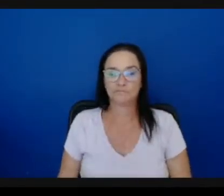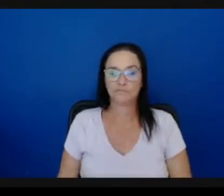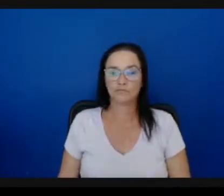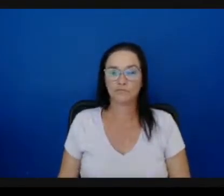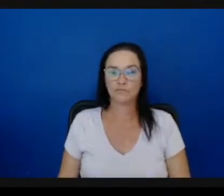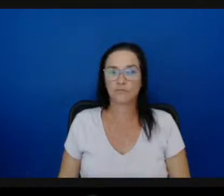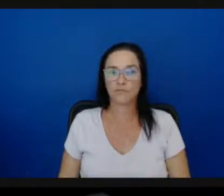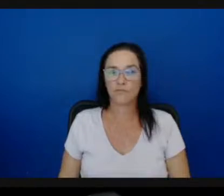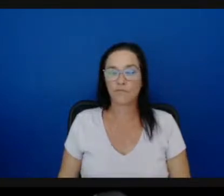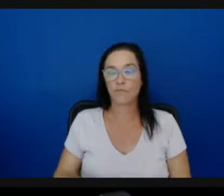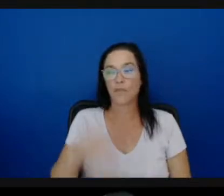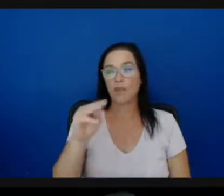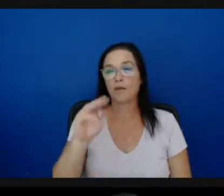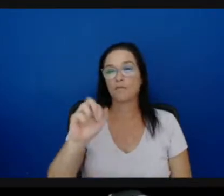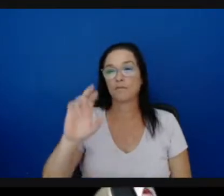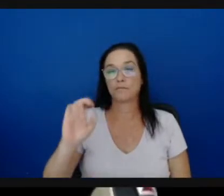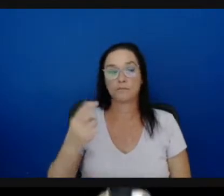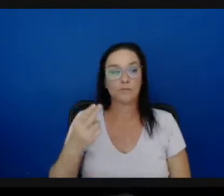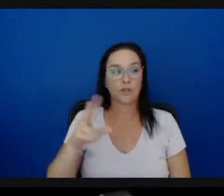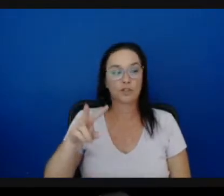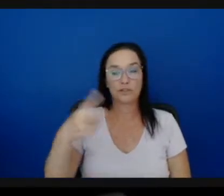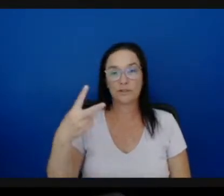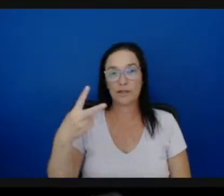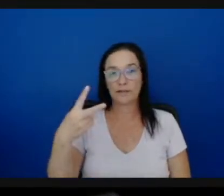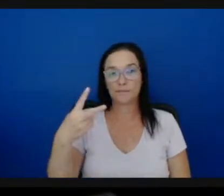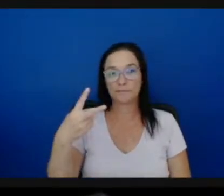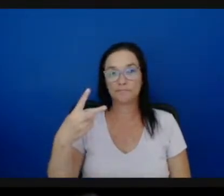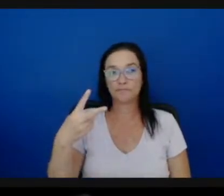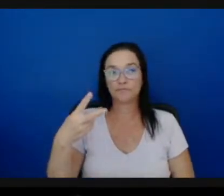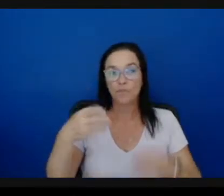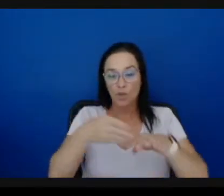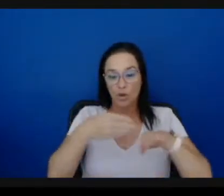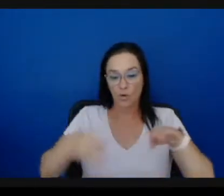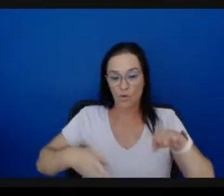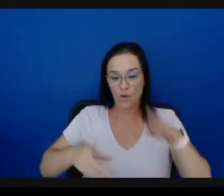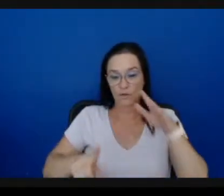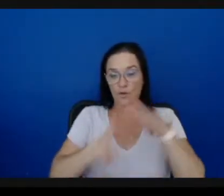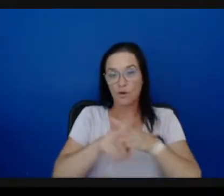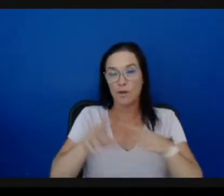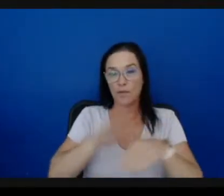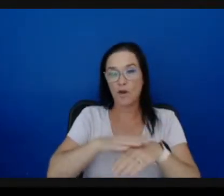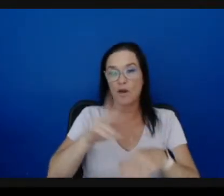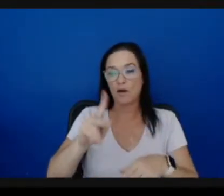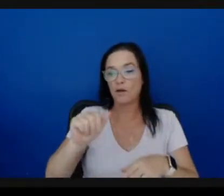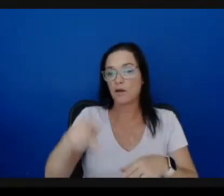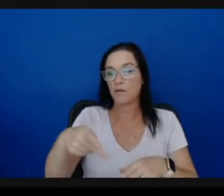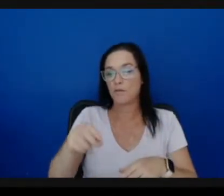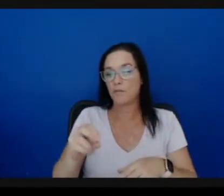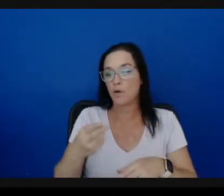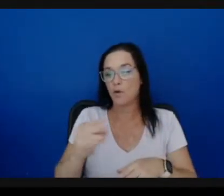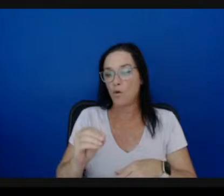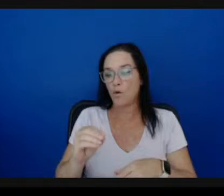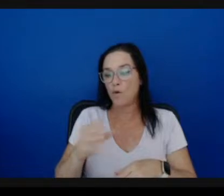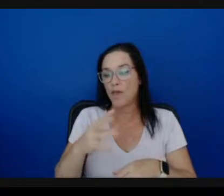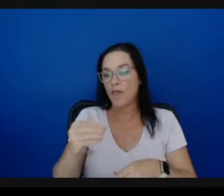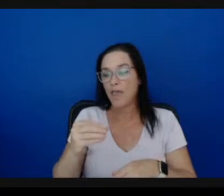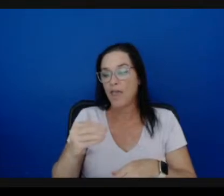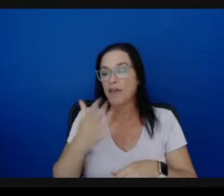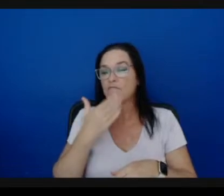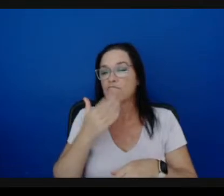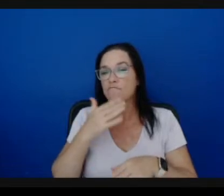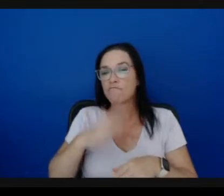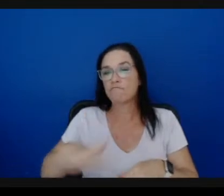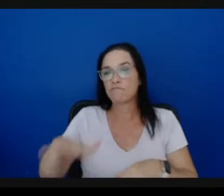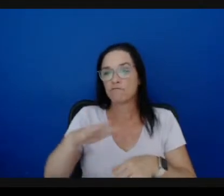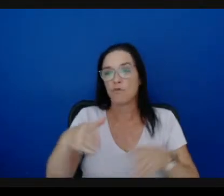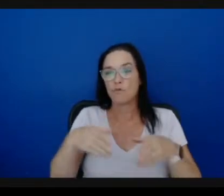On March 2nd, cracks appeared on the Kapoho Road and in the Canefield roads, with a sudden dropping